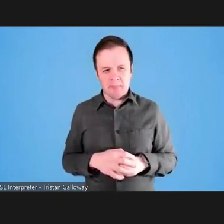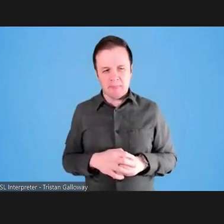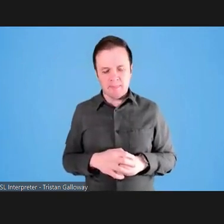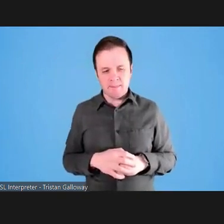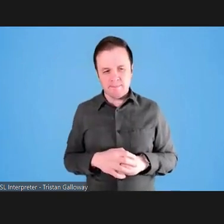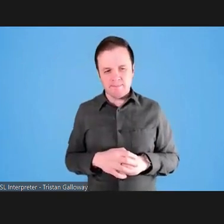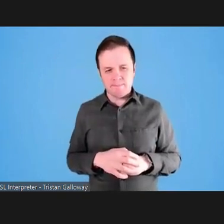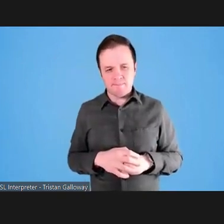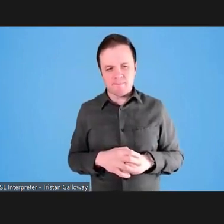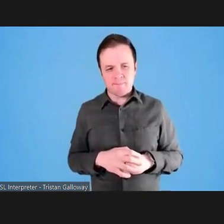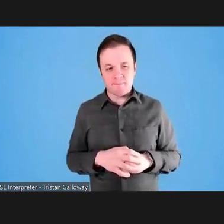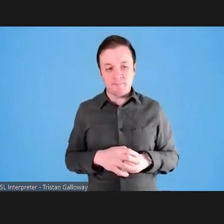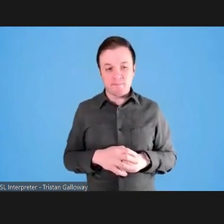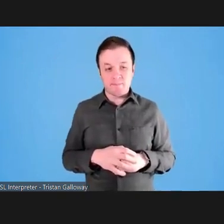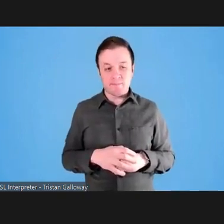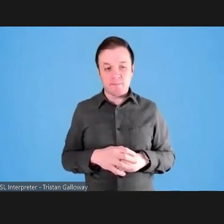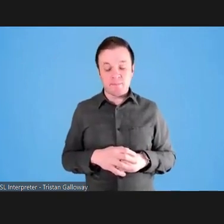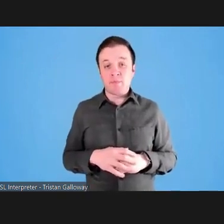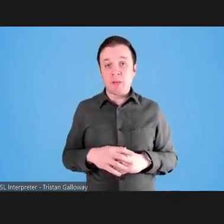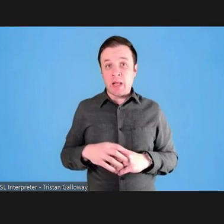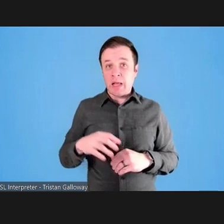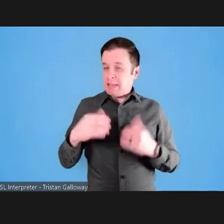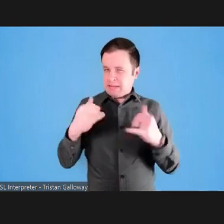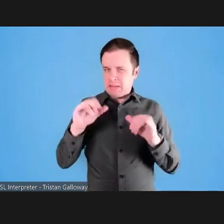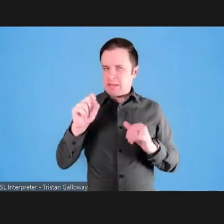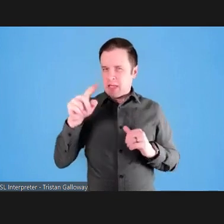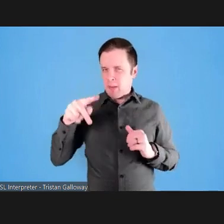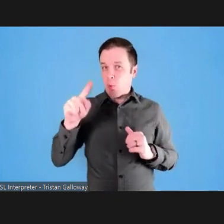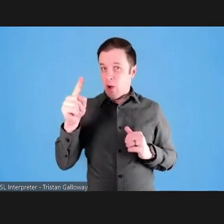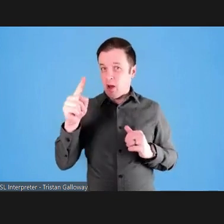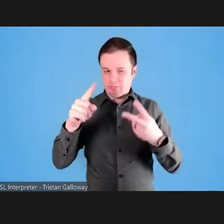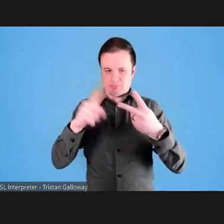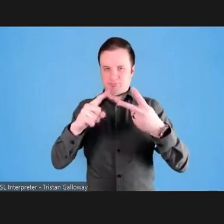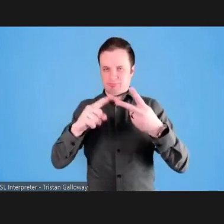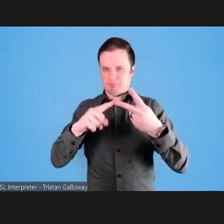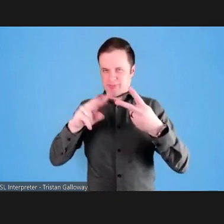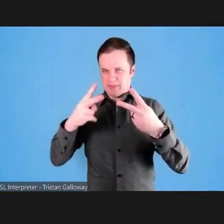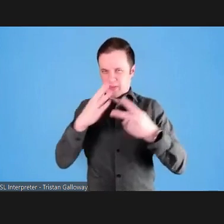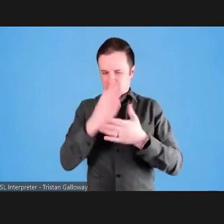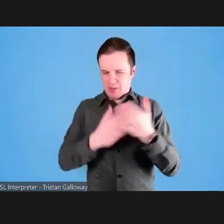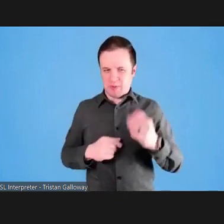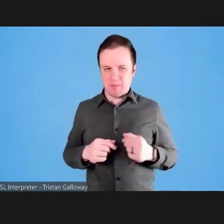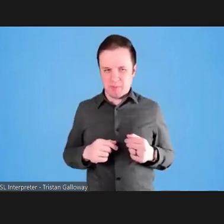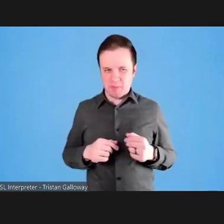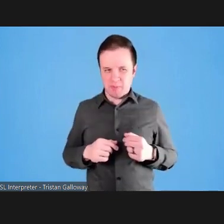Now we're going to move on to step 1, part 2. After receiving confirmation of